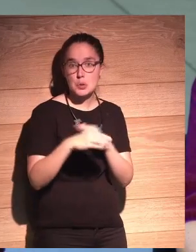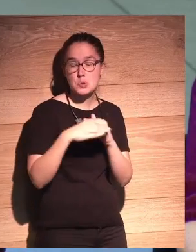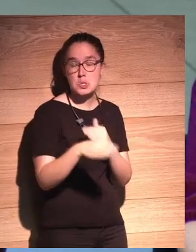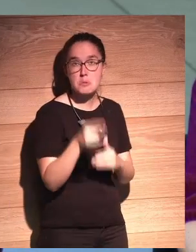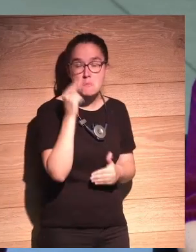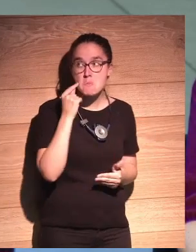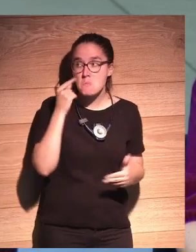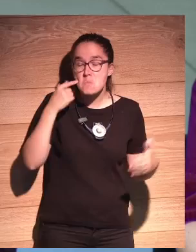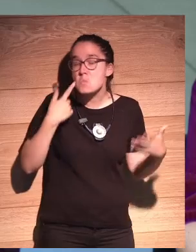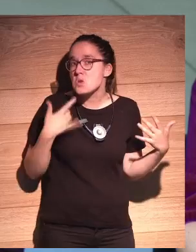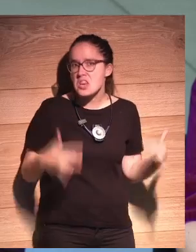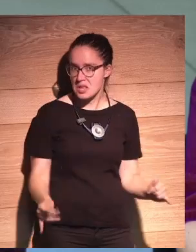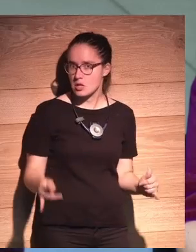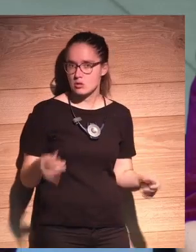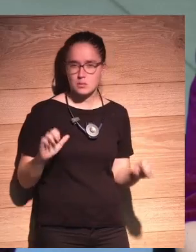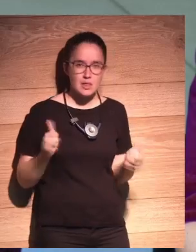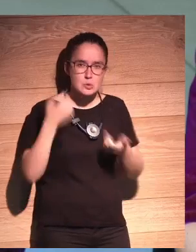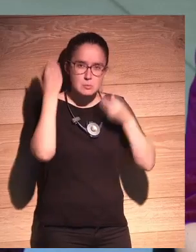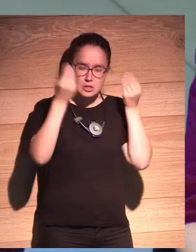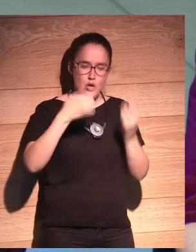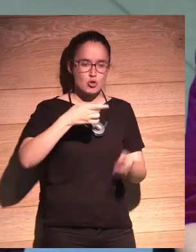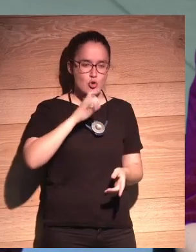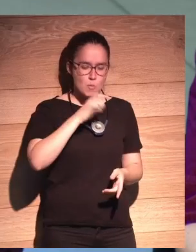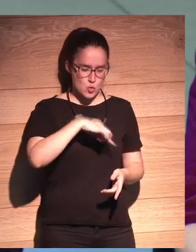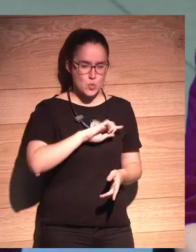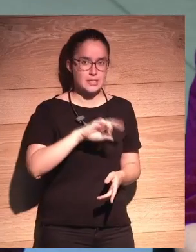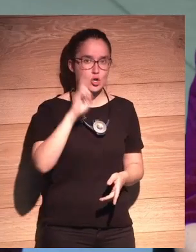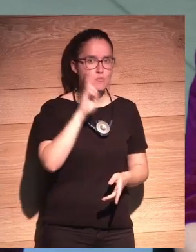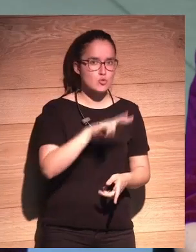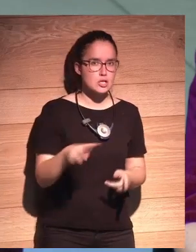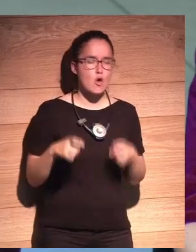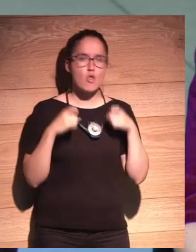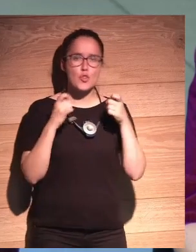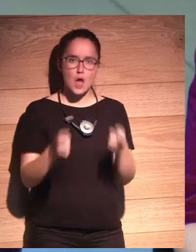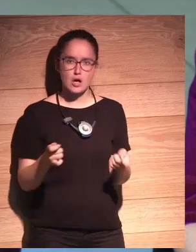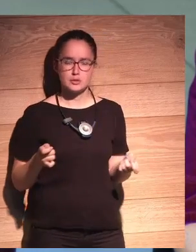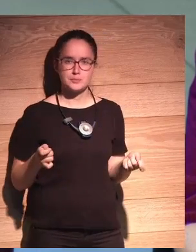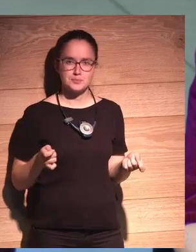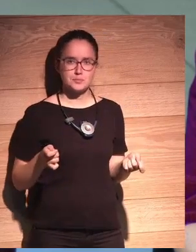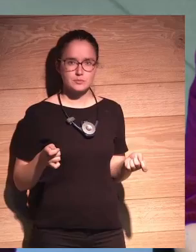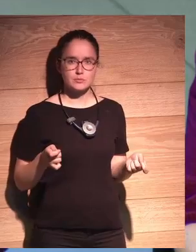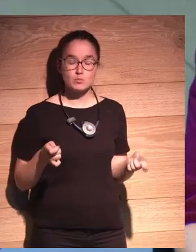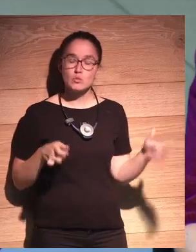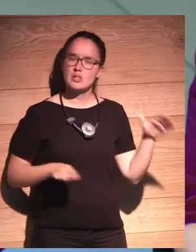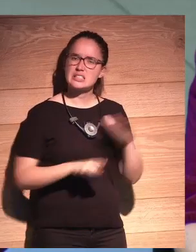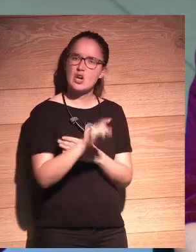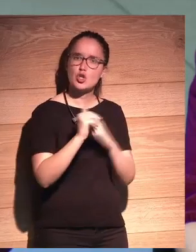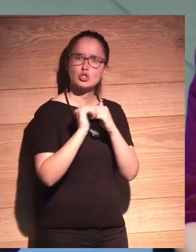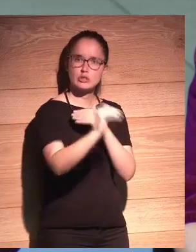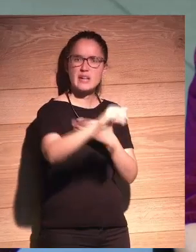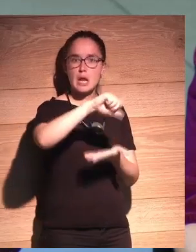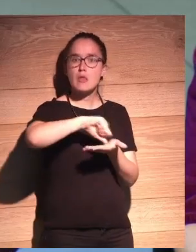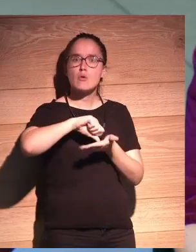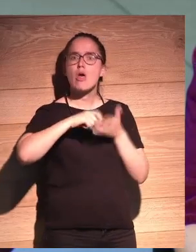none of my colleagues have heard about these topics. So when we wanted to think about